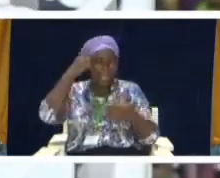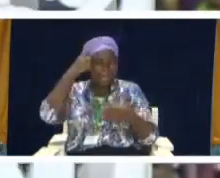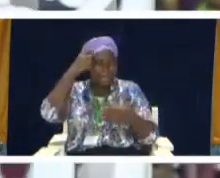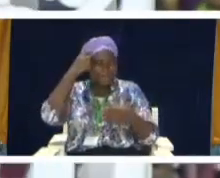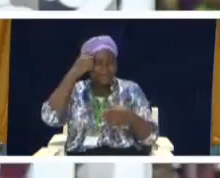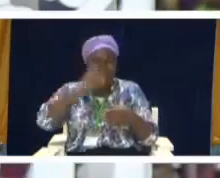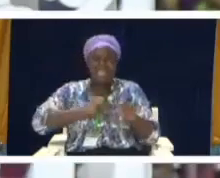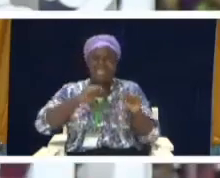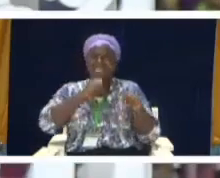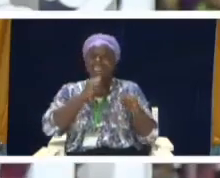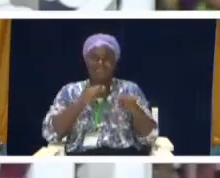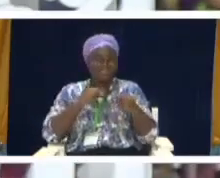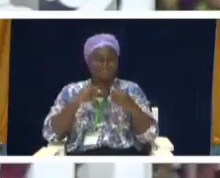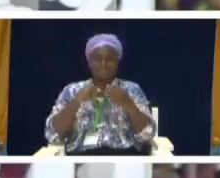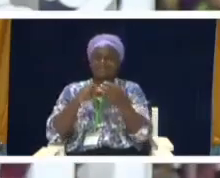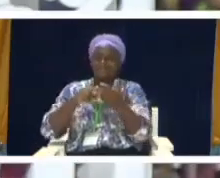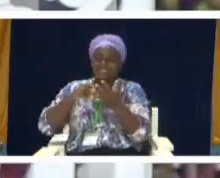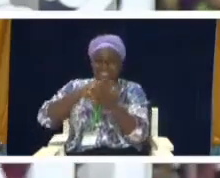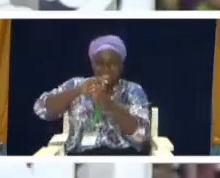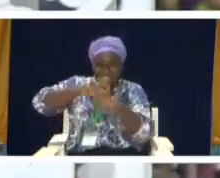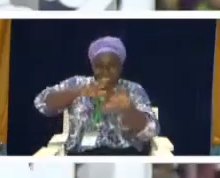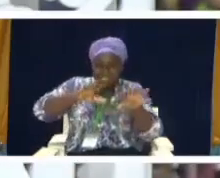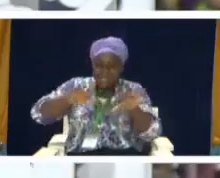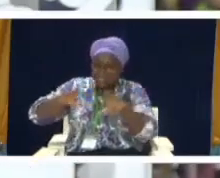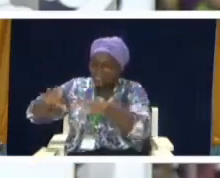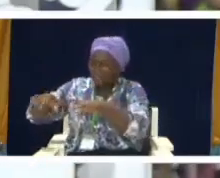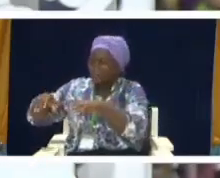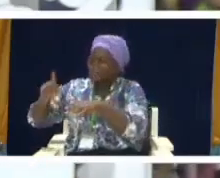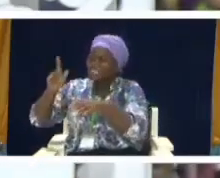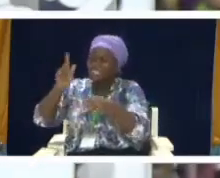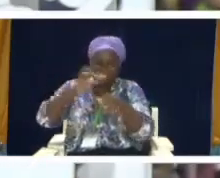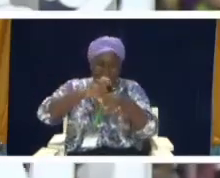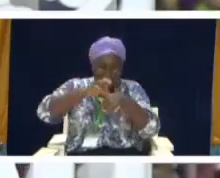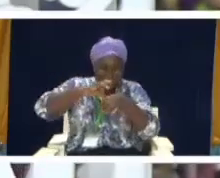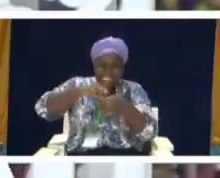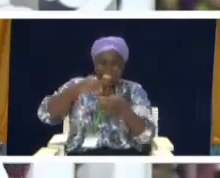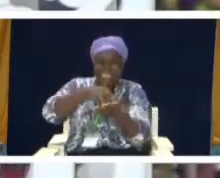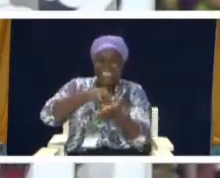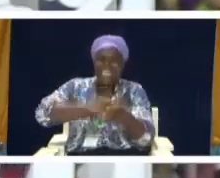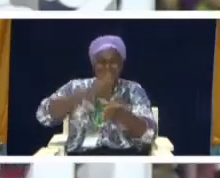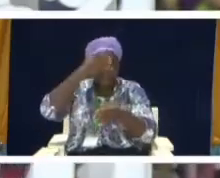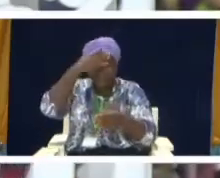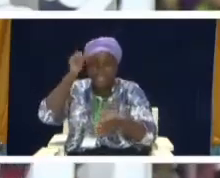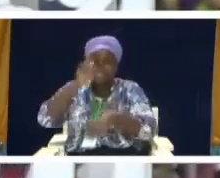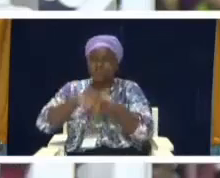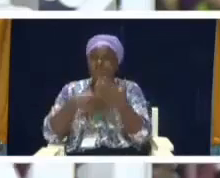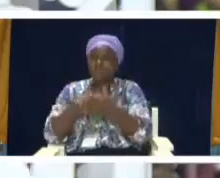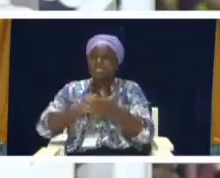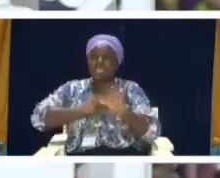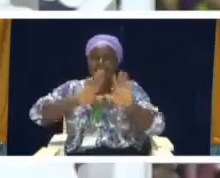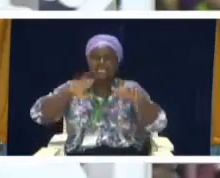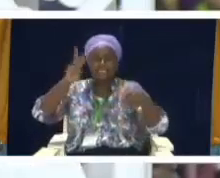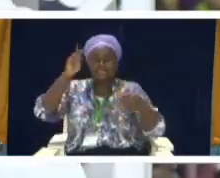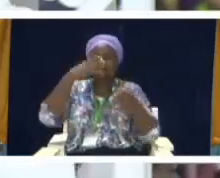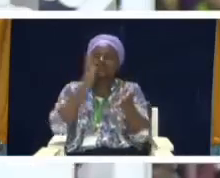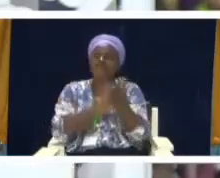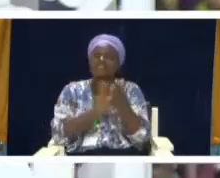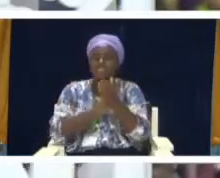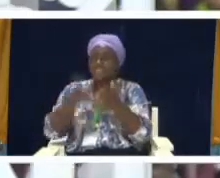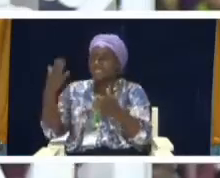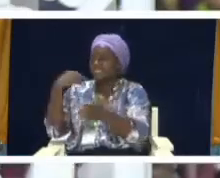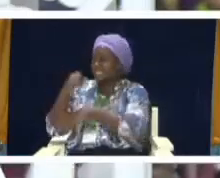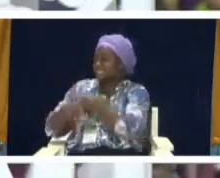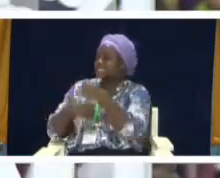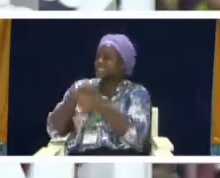I can't spell T again. I forget all. I give him praise. Last year, Daddy